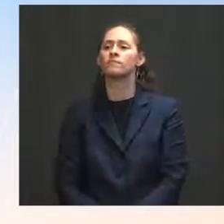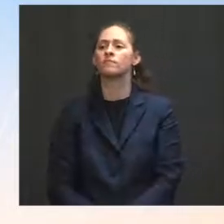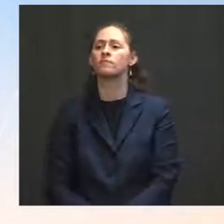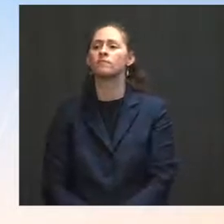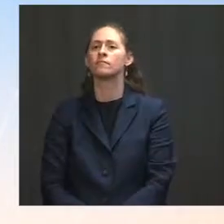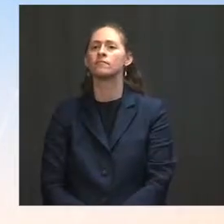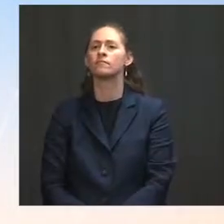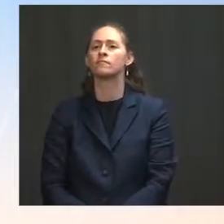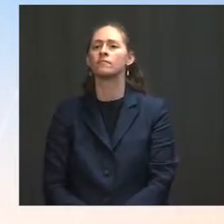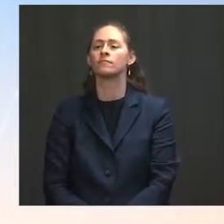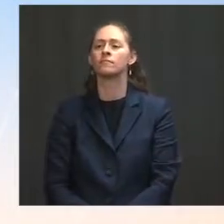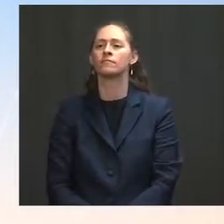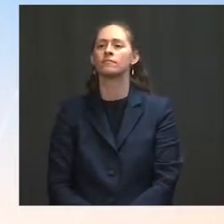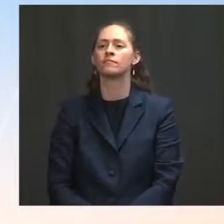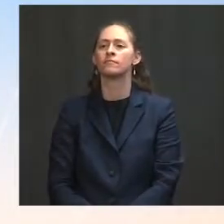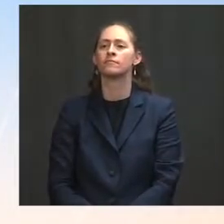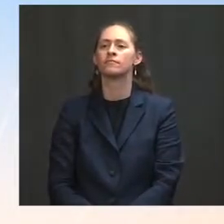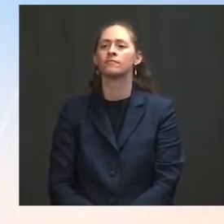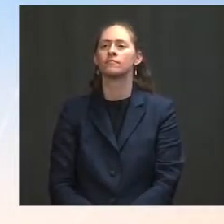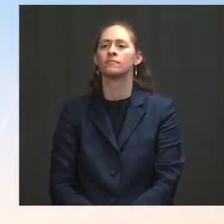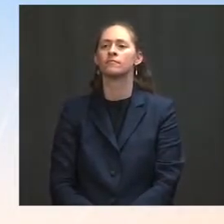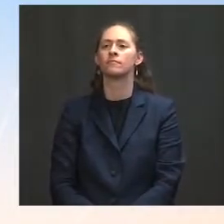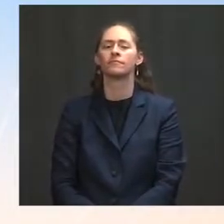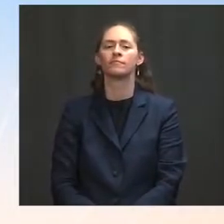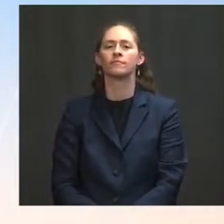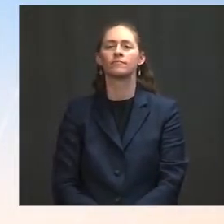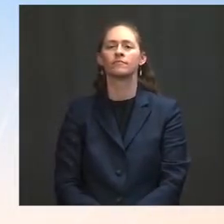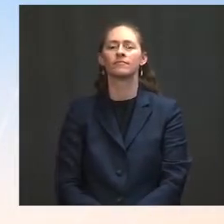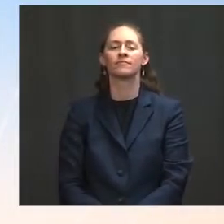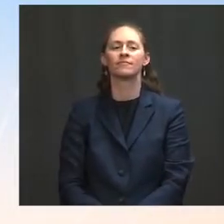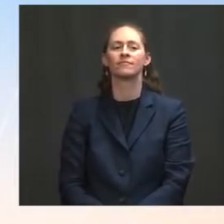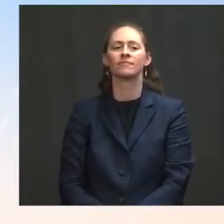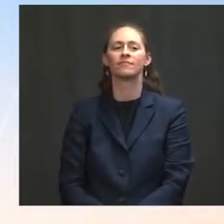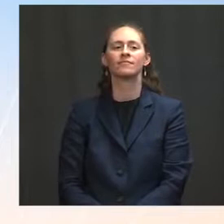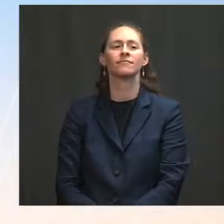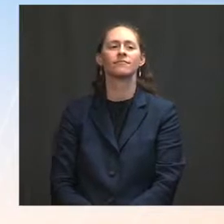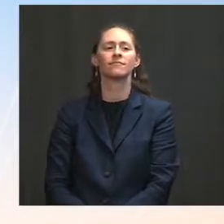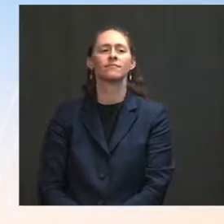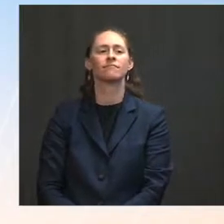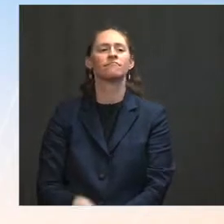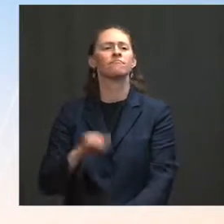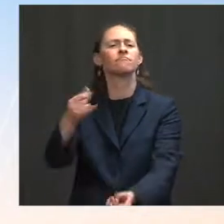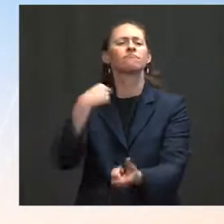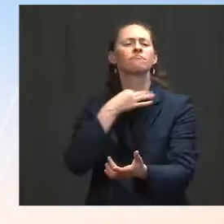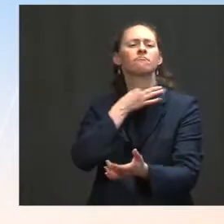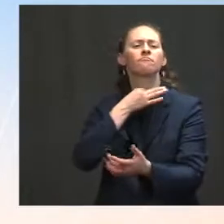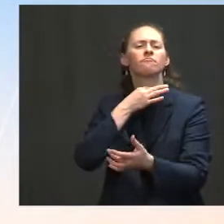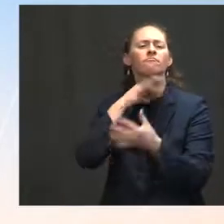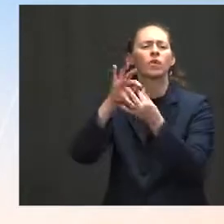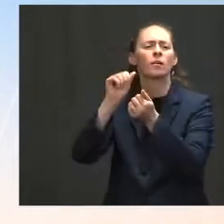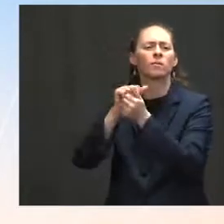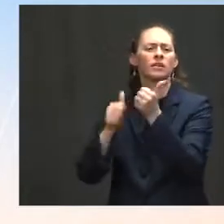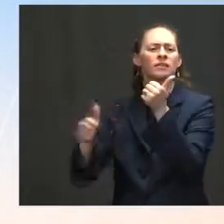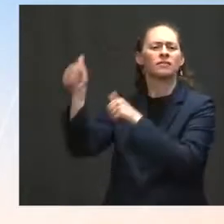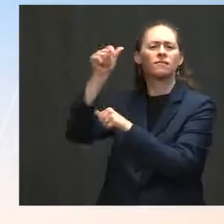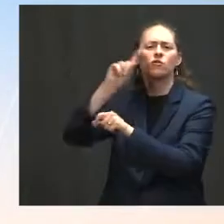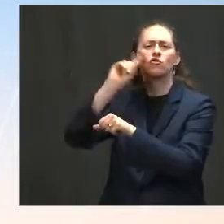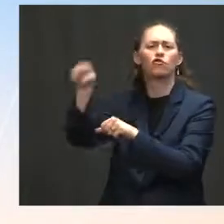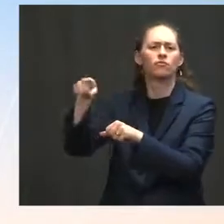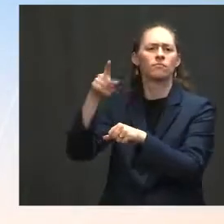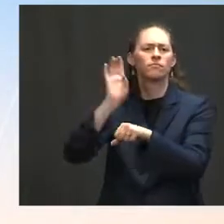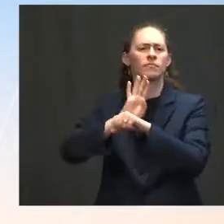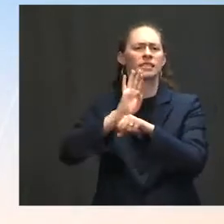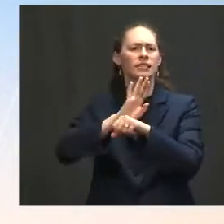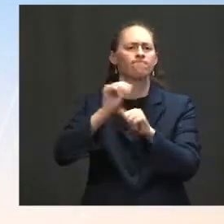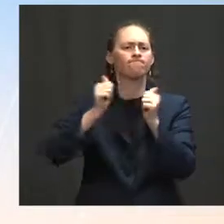Jen. I wanted to ask you about the executive order that the president's going to sign on competition. Most of that executive order to me looks like it